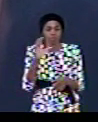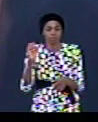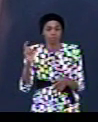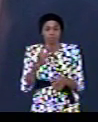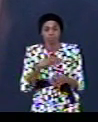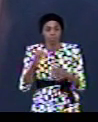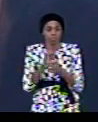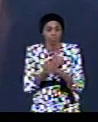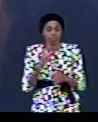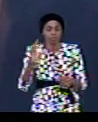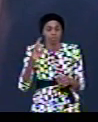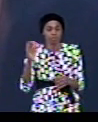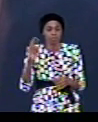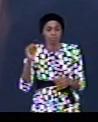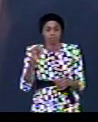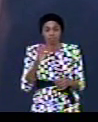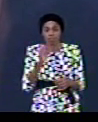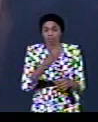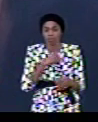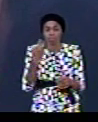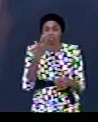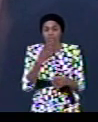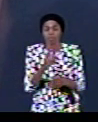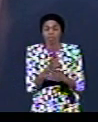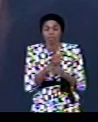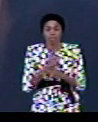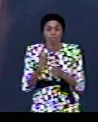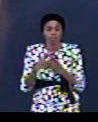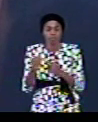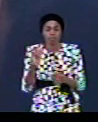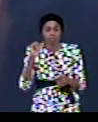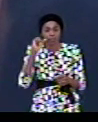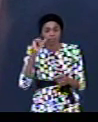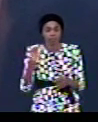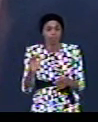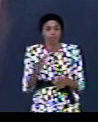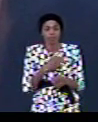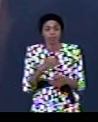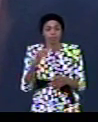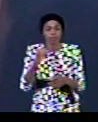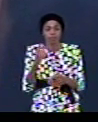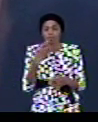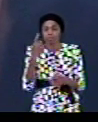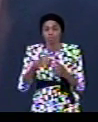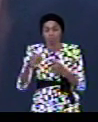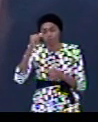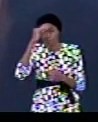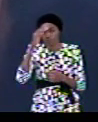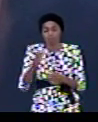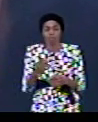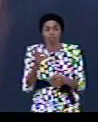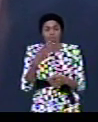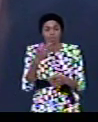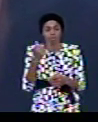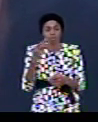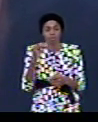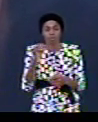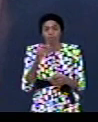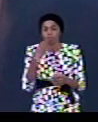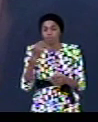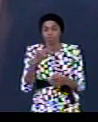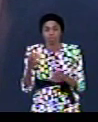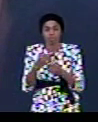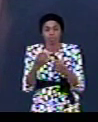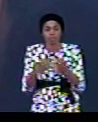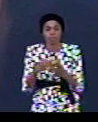damsel, and spake kindly unto the damsel. And Shechem spake unto his father Hamor, saying, Get me this